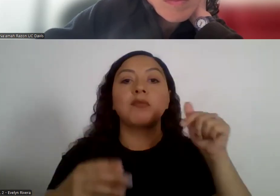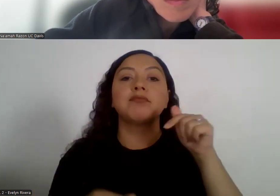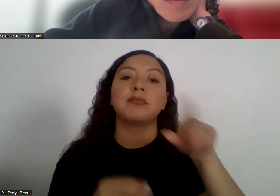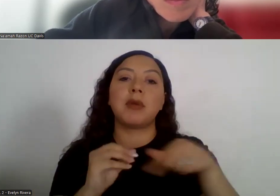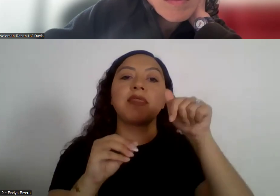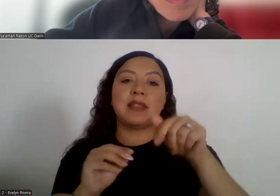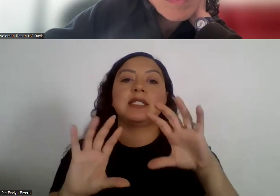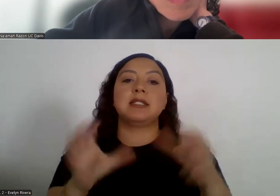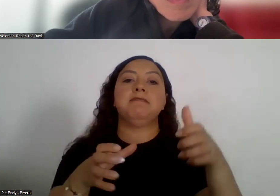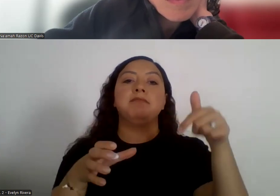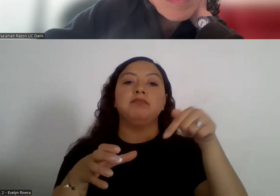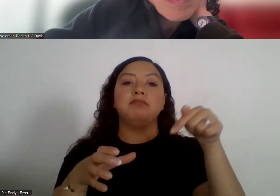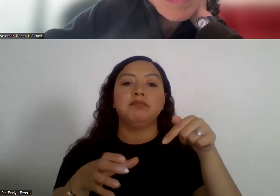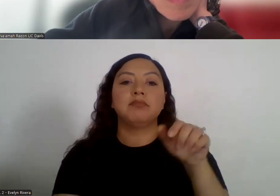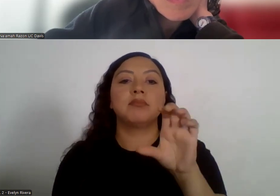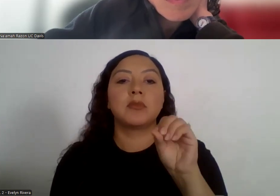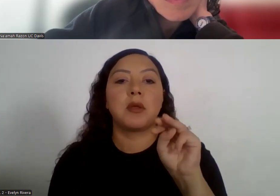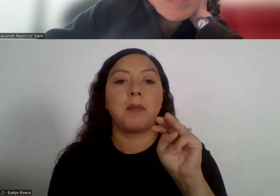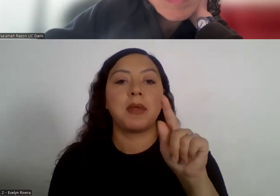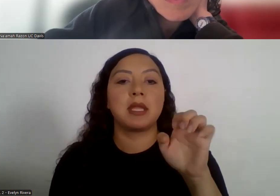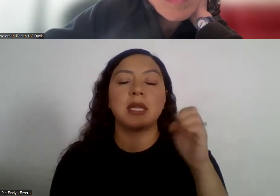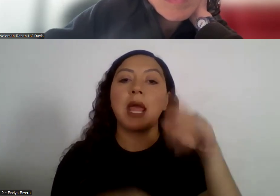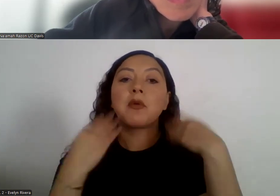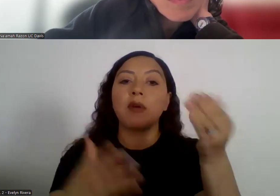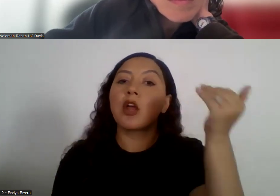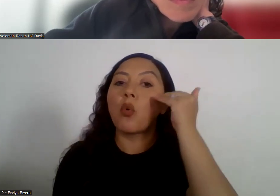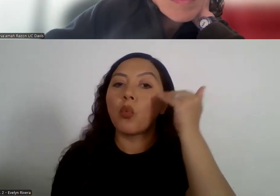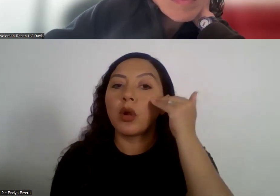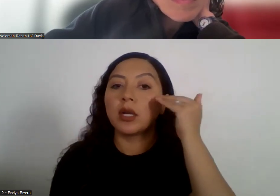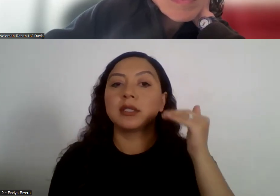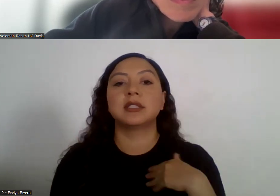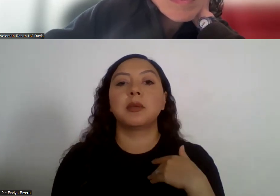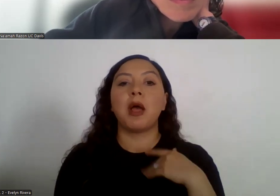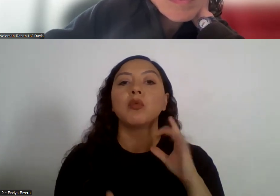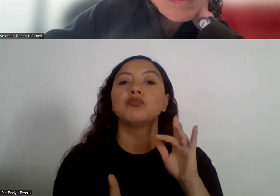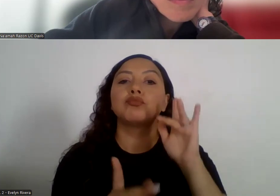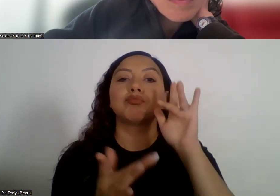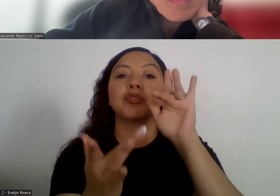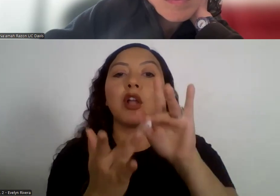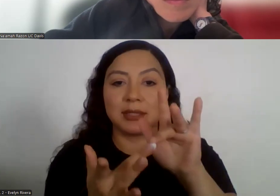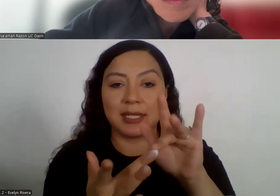important themes, awareness and reaching the communities that are often the most,